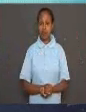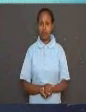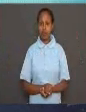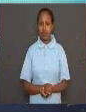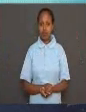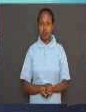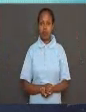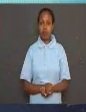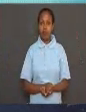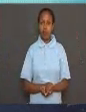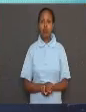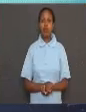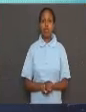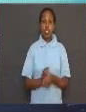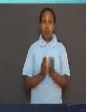Boats,